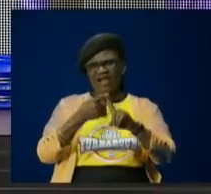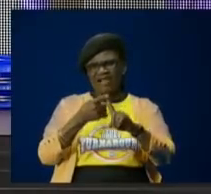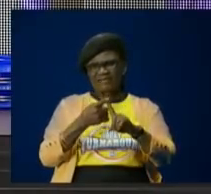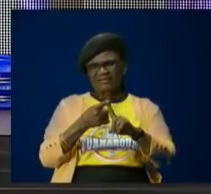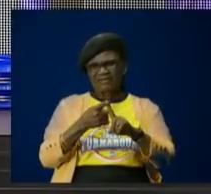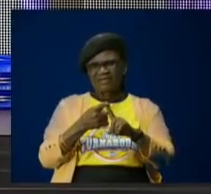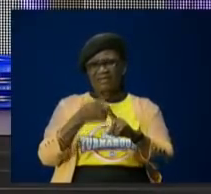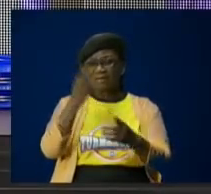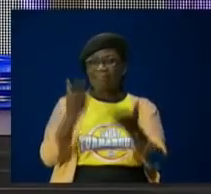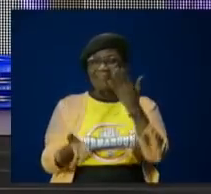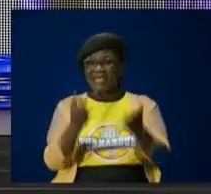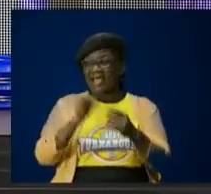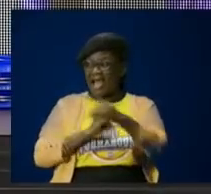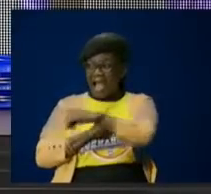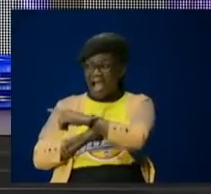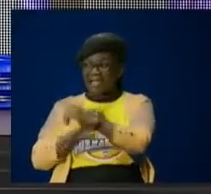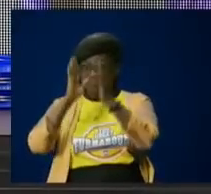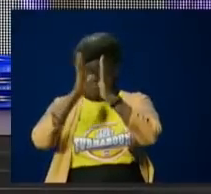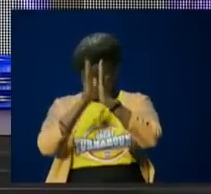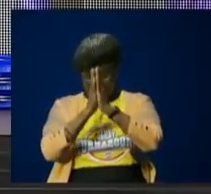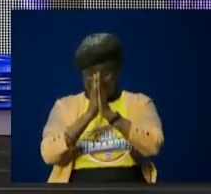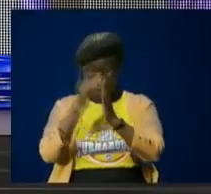May I pray for you